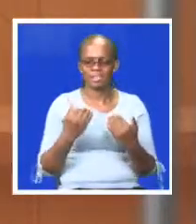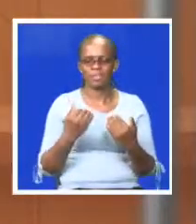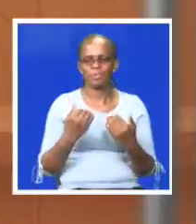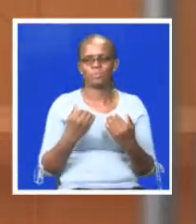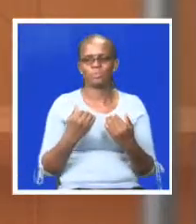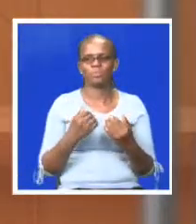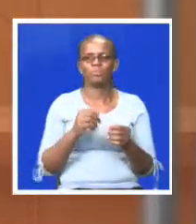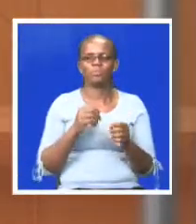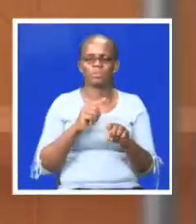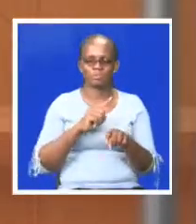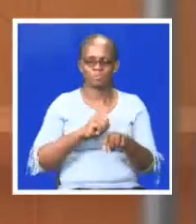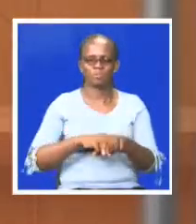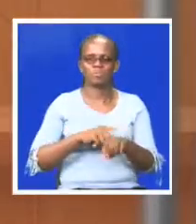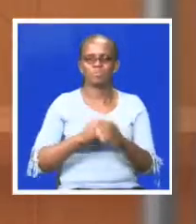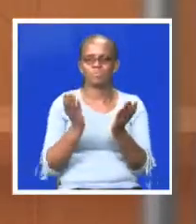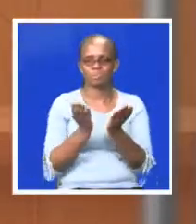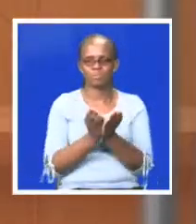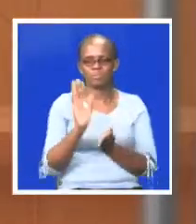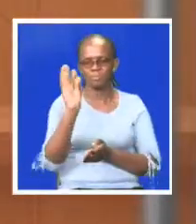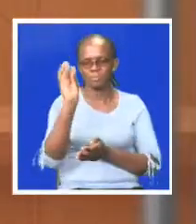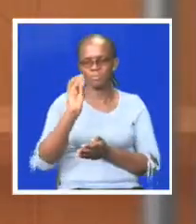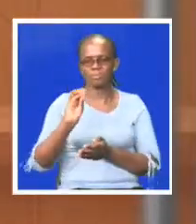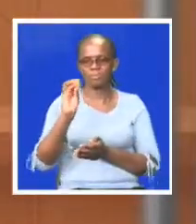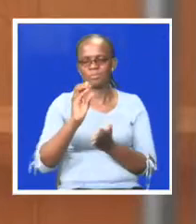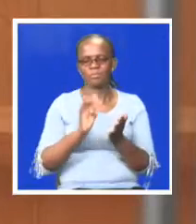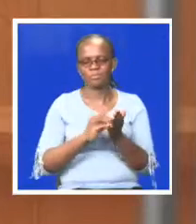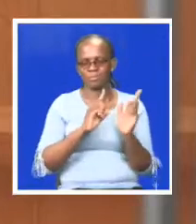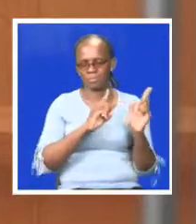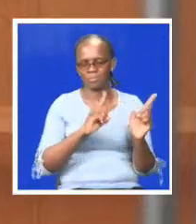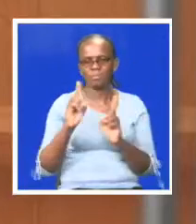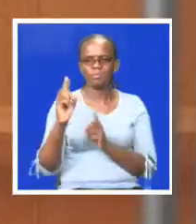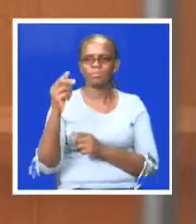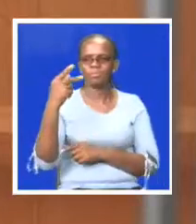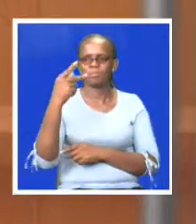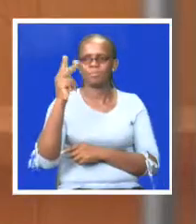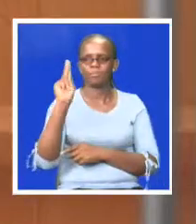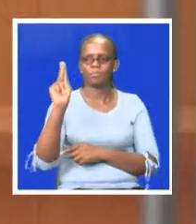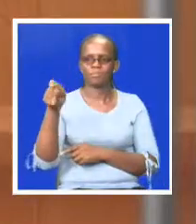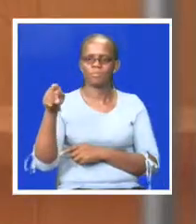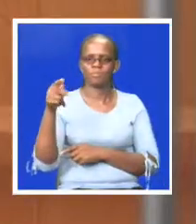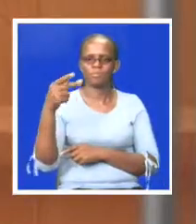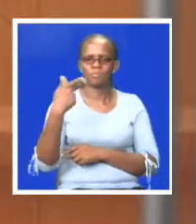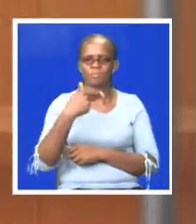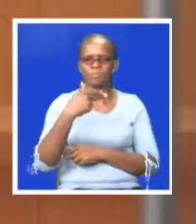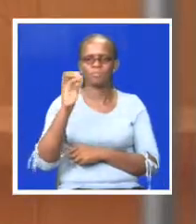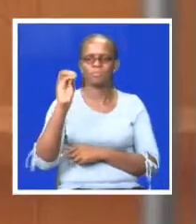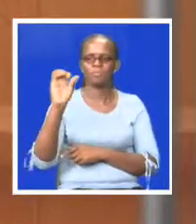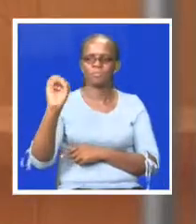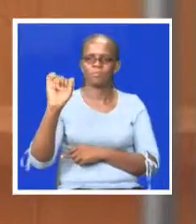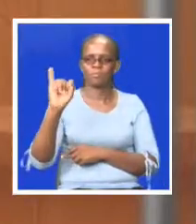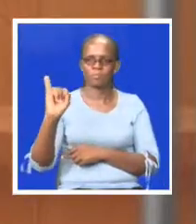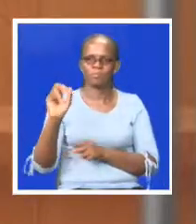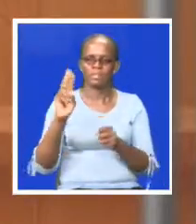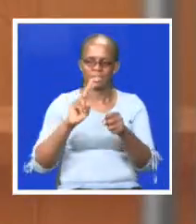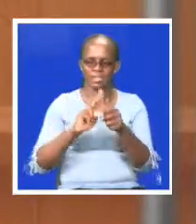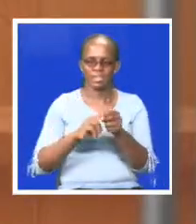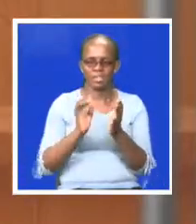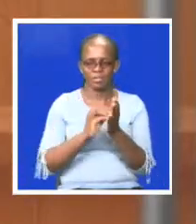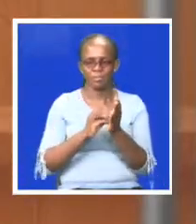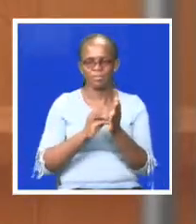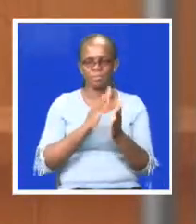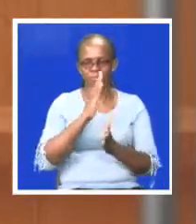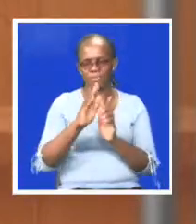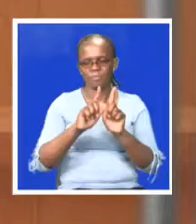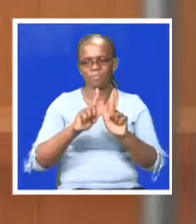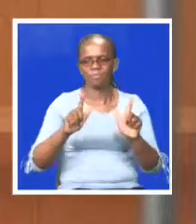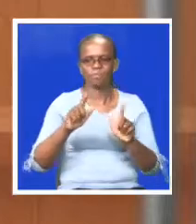time, now is the grade 0 lesson with Kosi Simelane, who is already with me in the studio. Also joining me in the studio is our sign